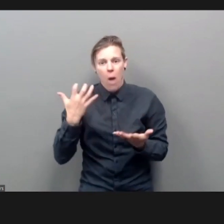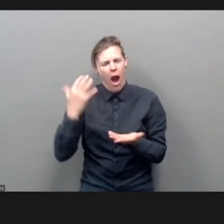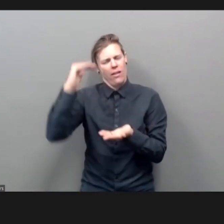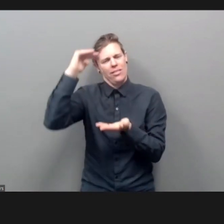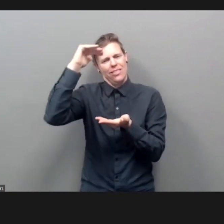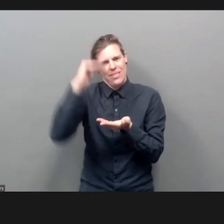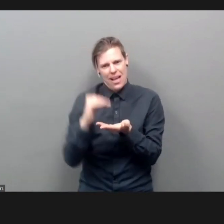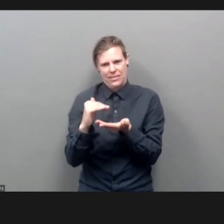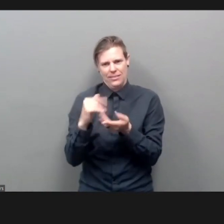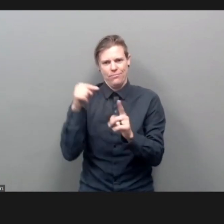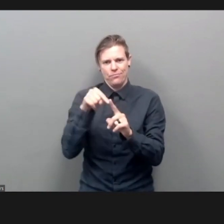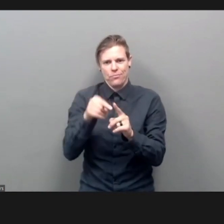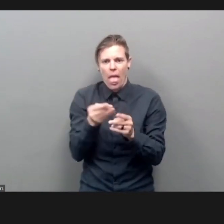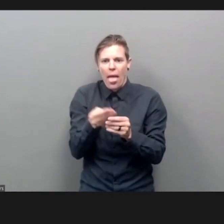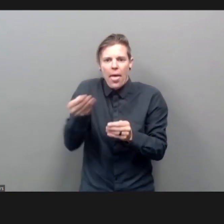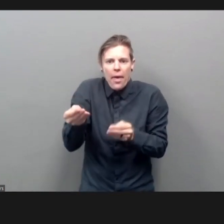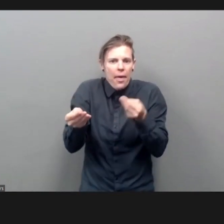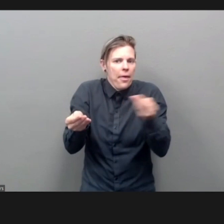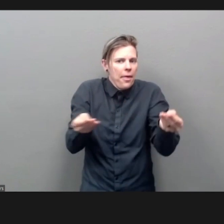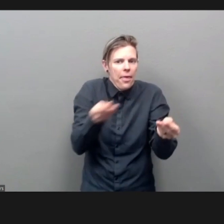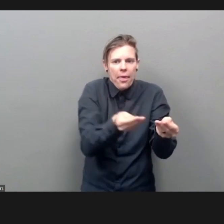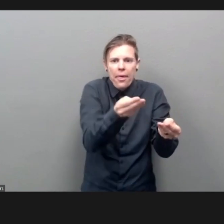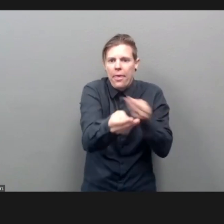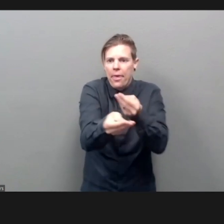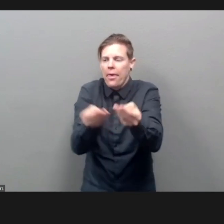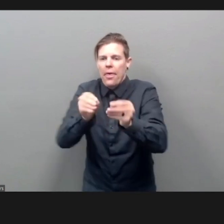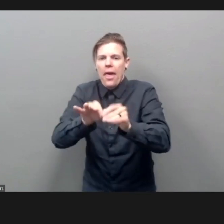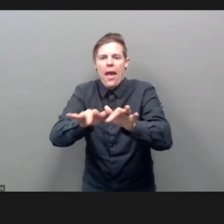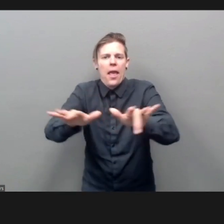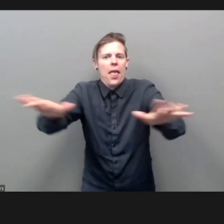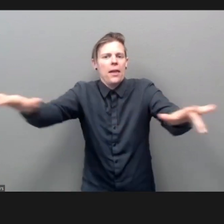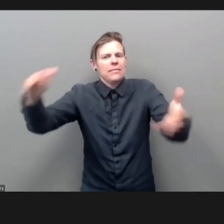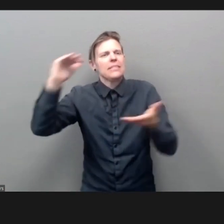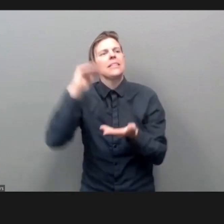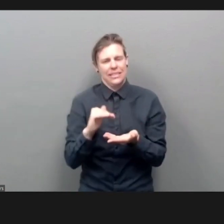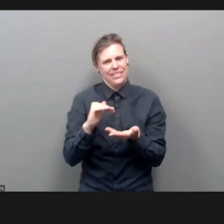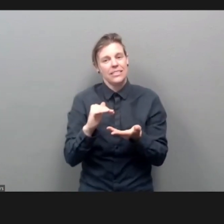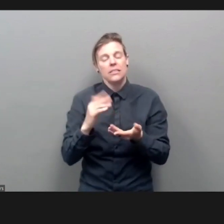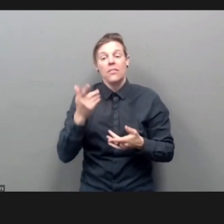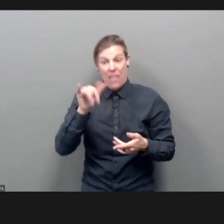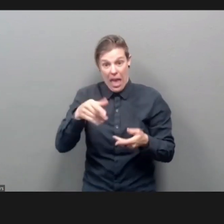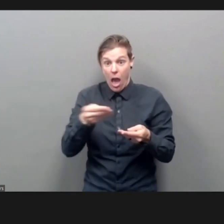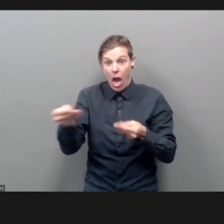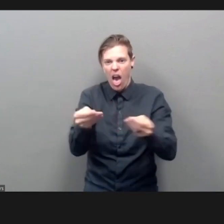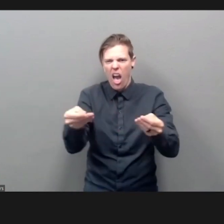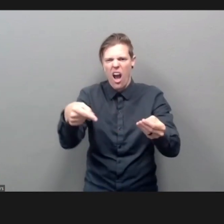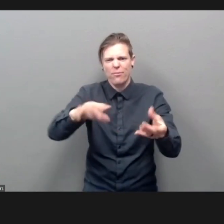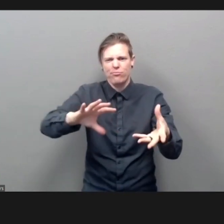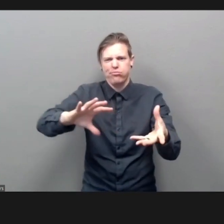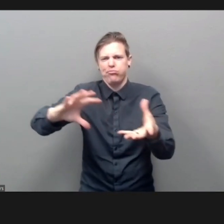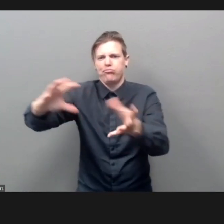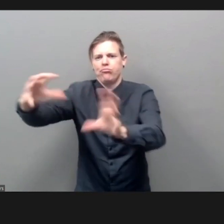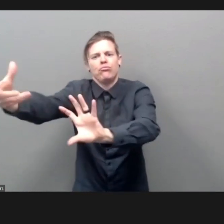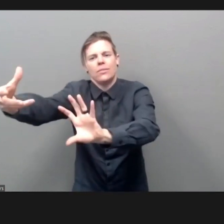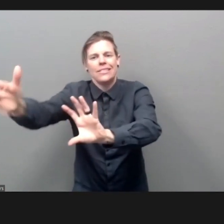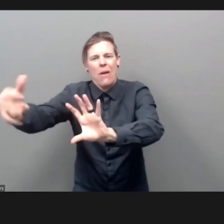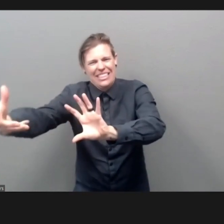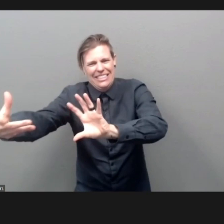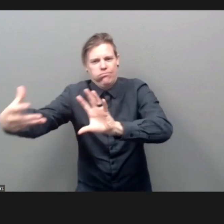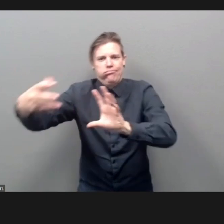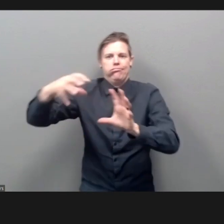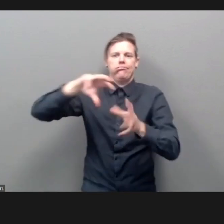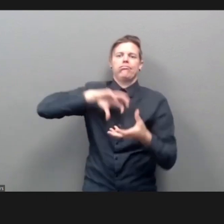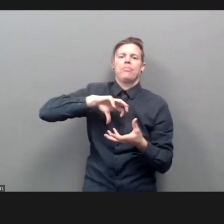to create havoc in our healthcare system and in our communities, means a